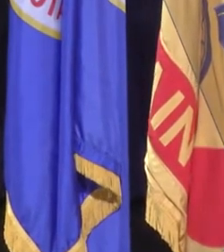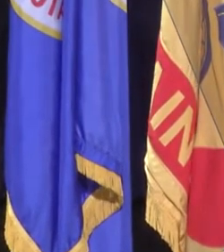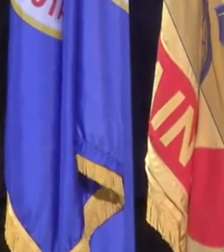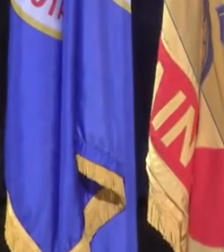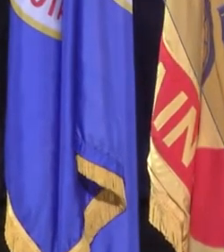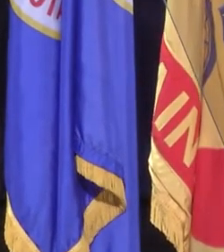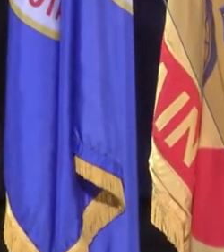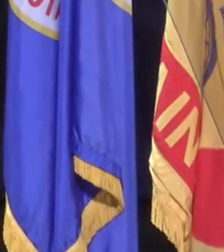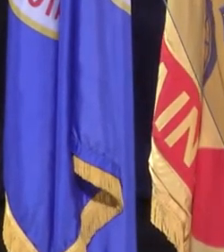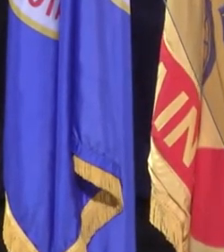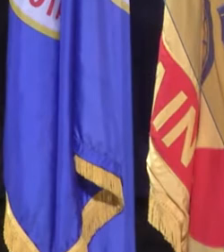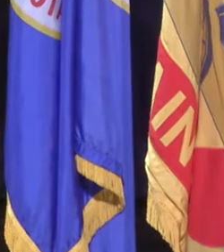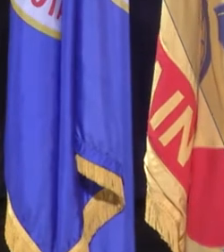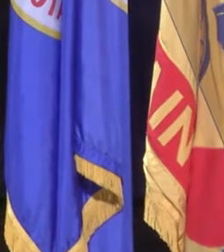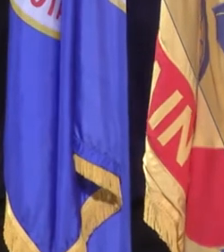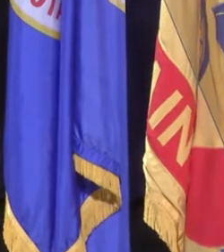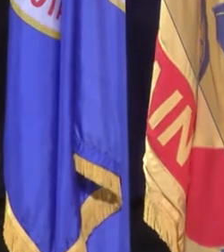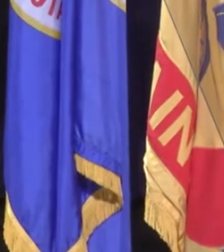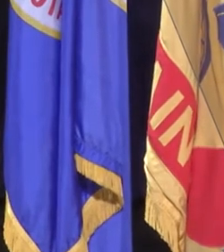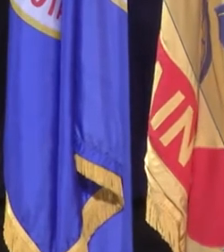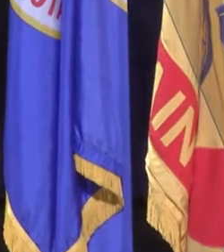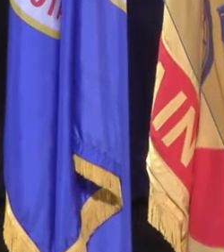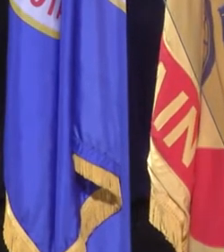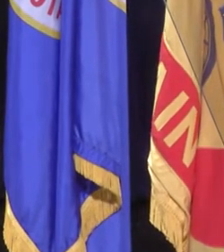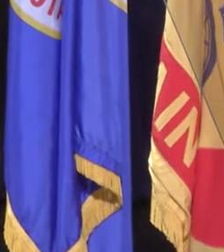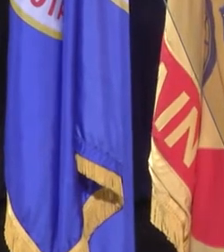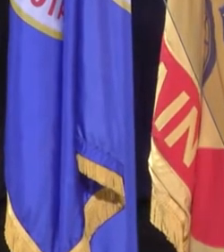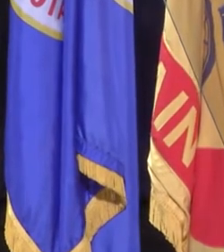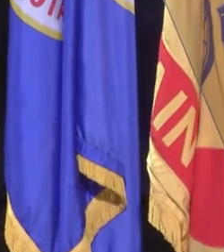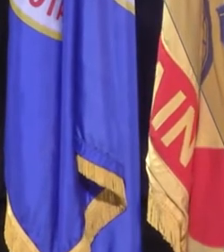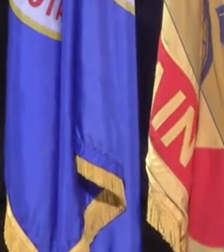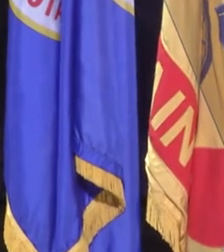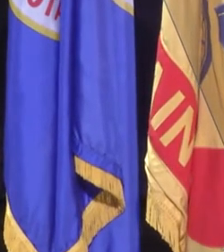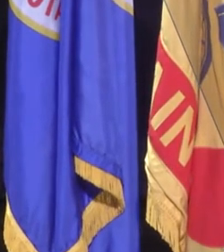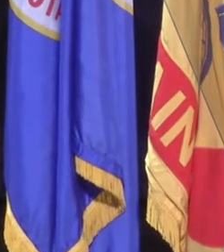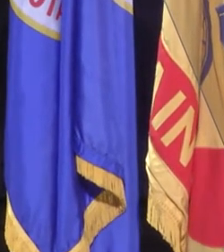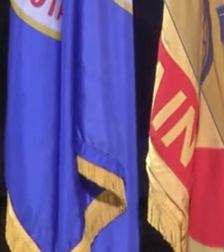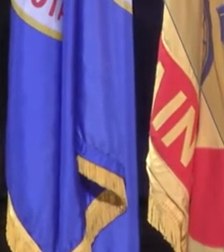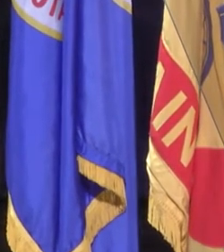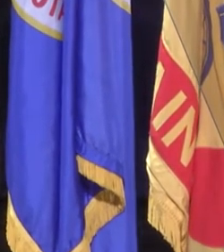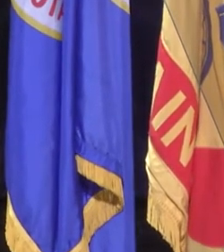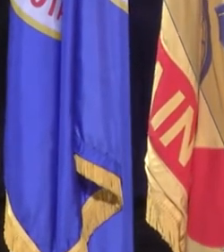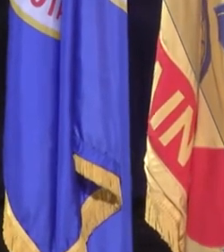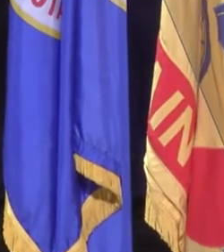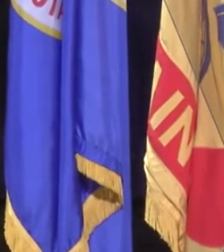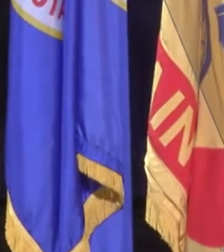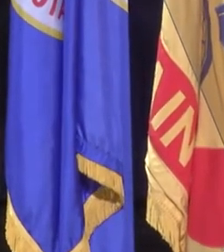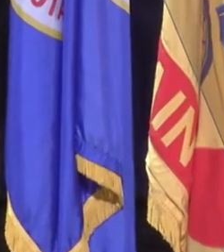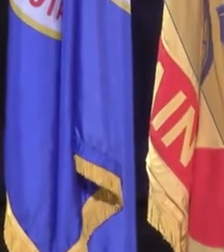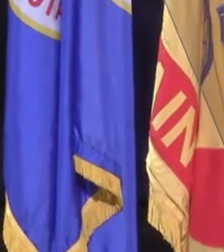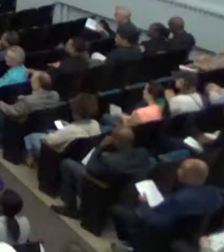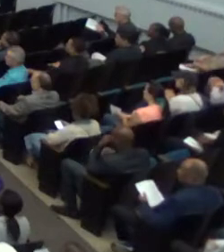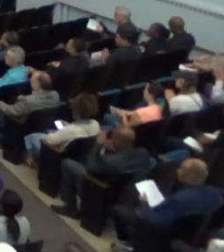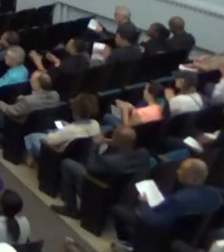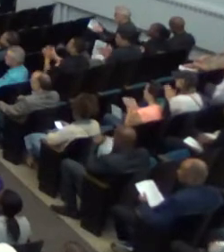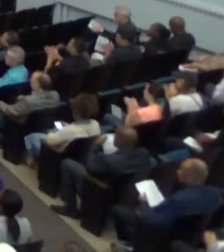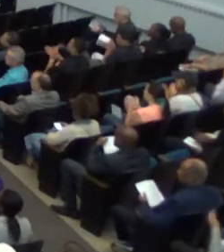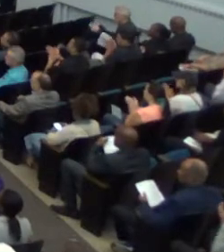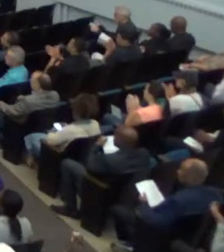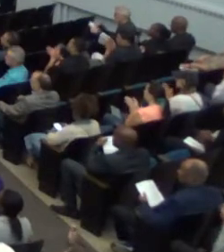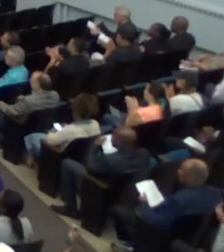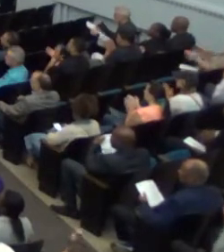again thank you for being here today and now it's my honor to introduce council president Amy Wren more